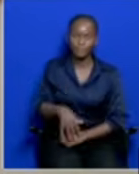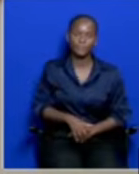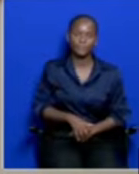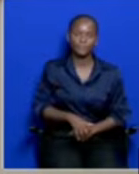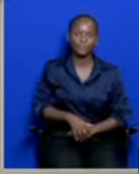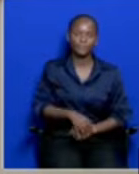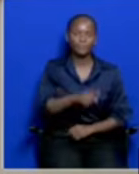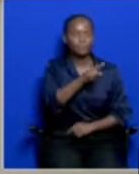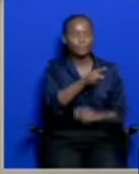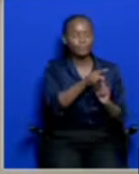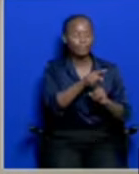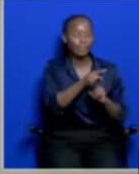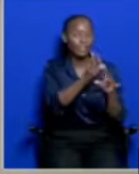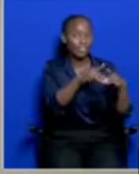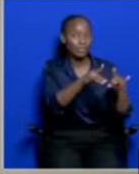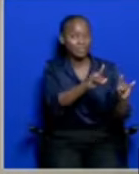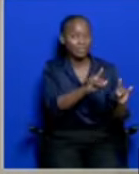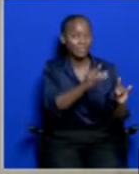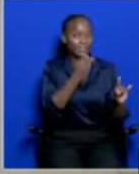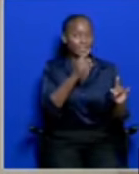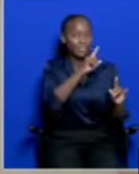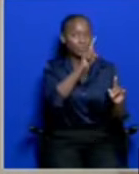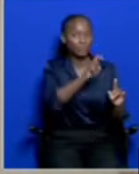who within the